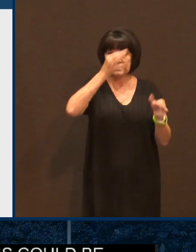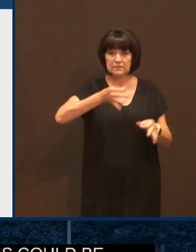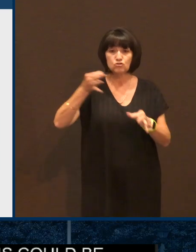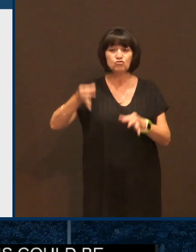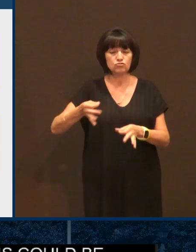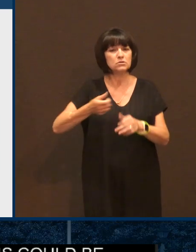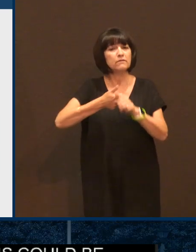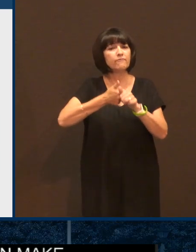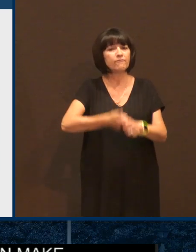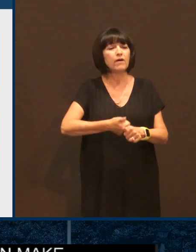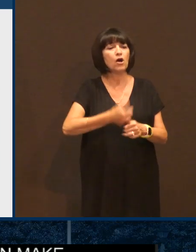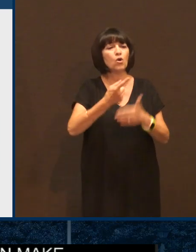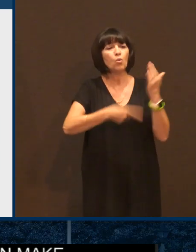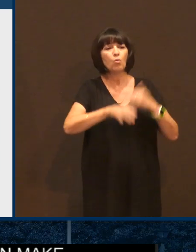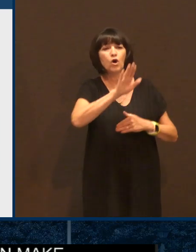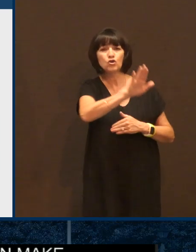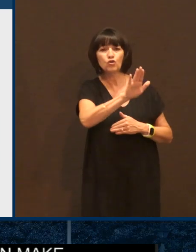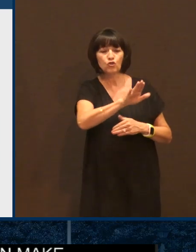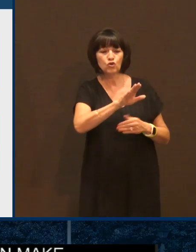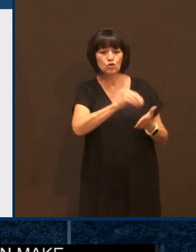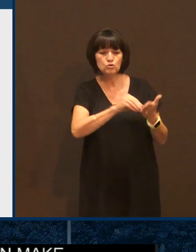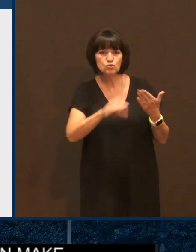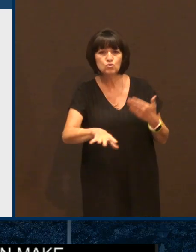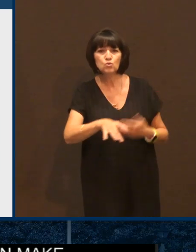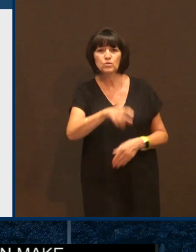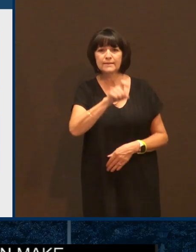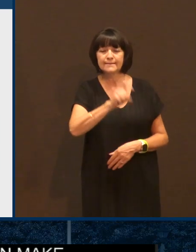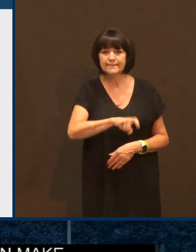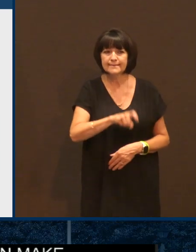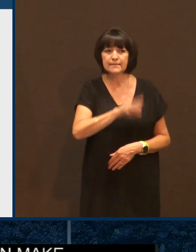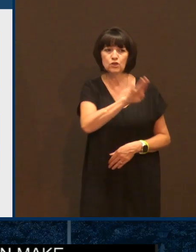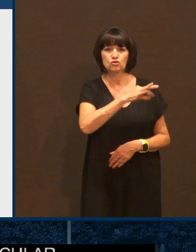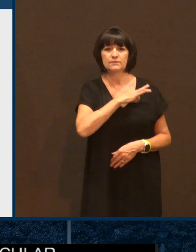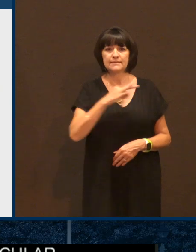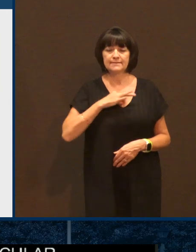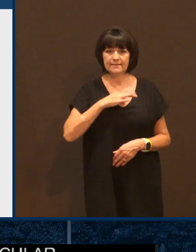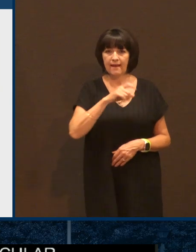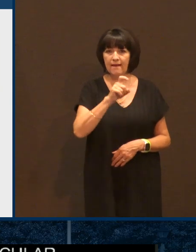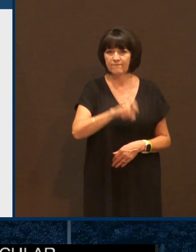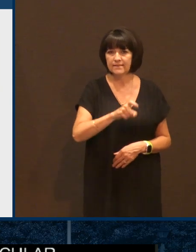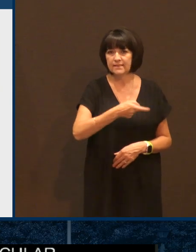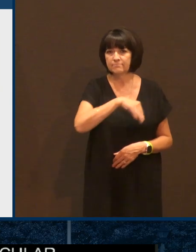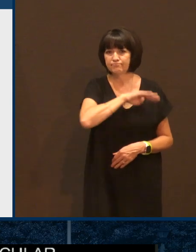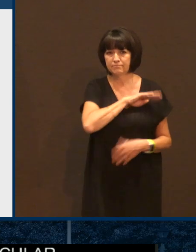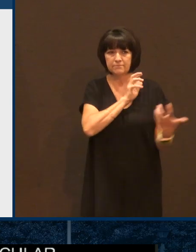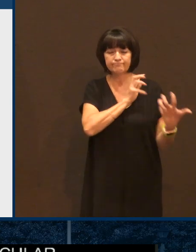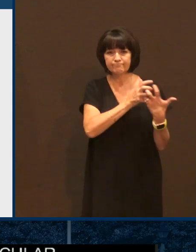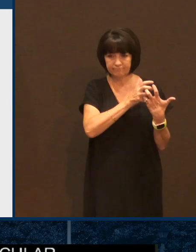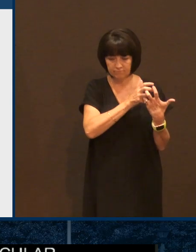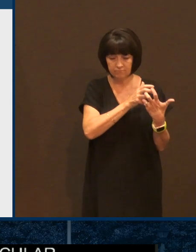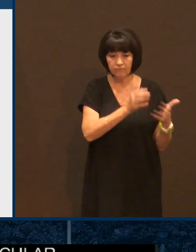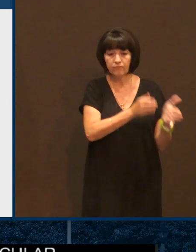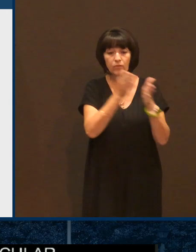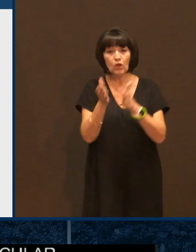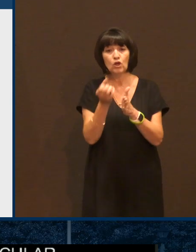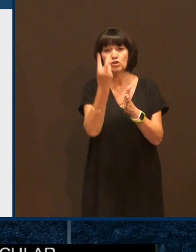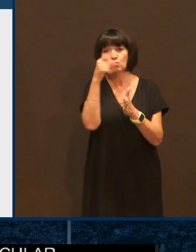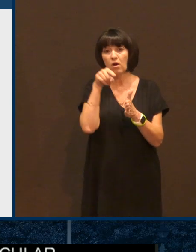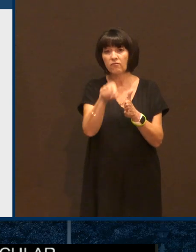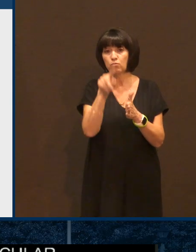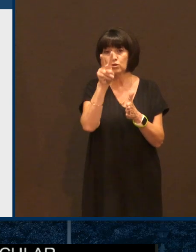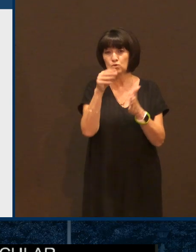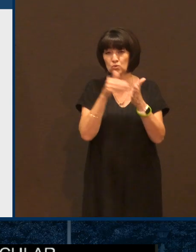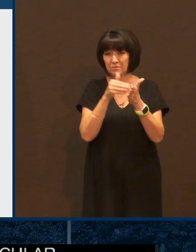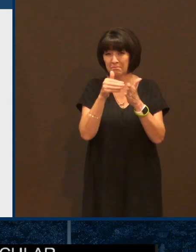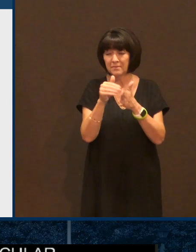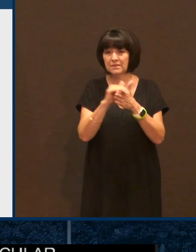in particular, student body and their staff needs as well. We also had $12.2 million that came to the